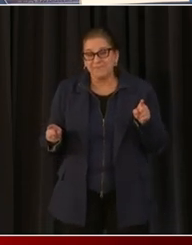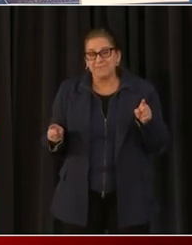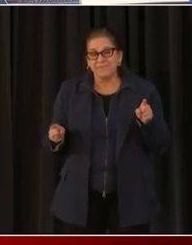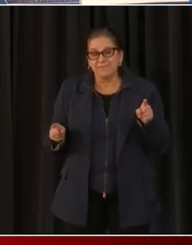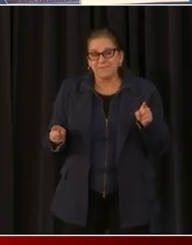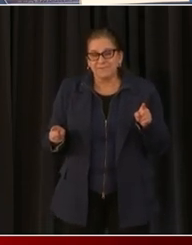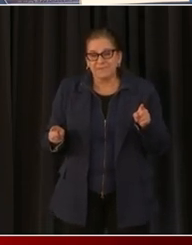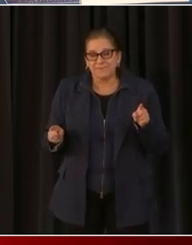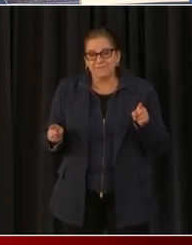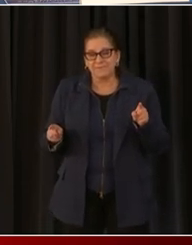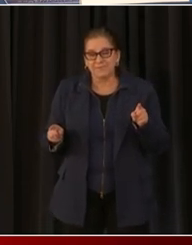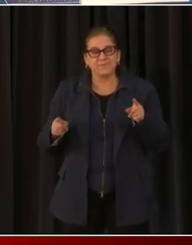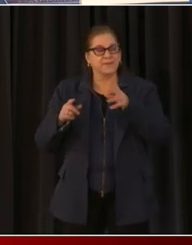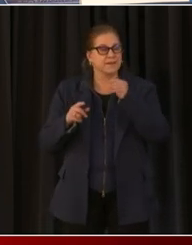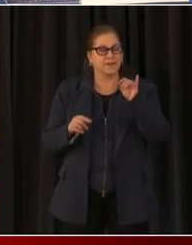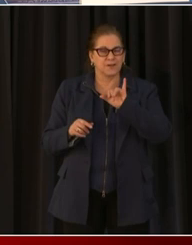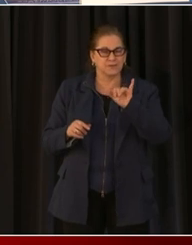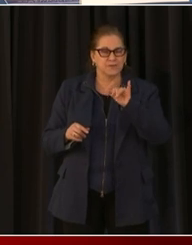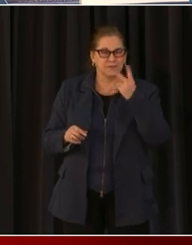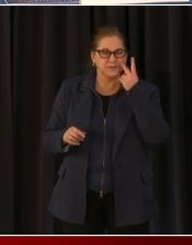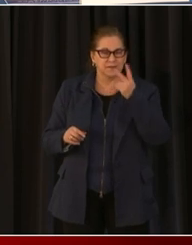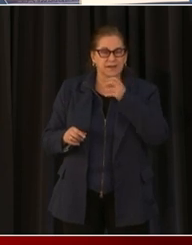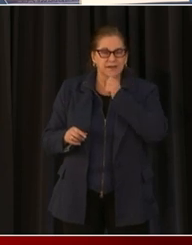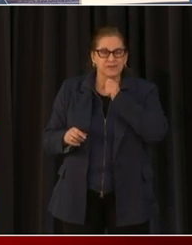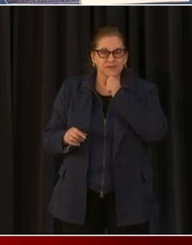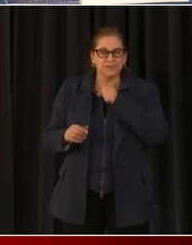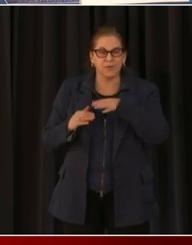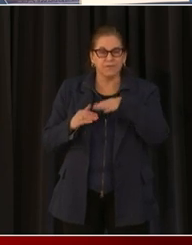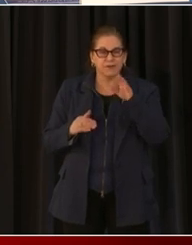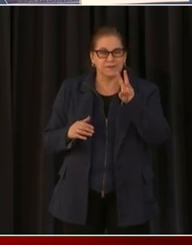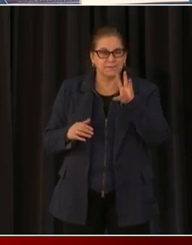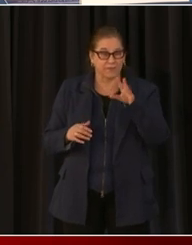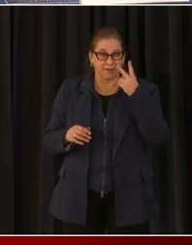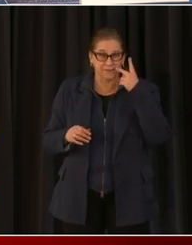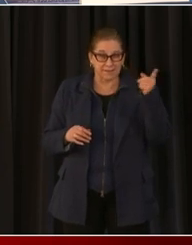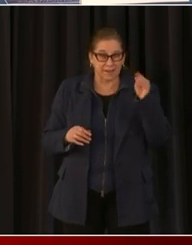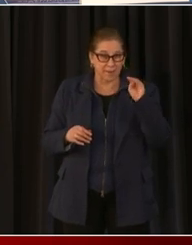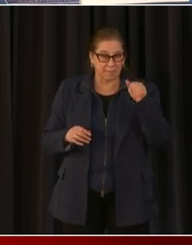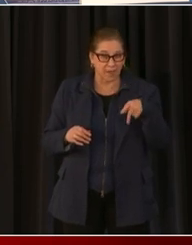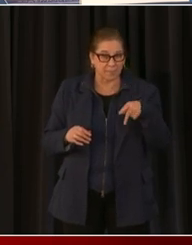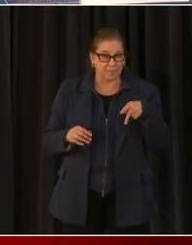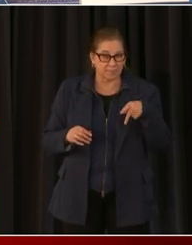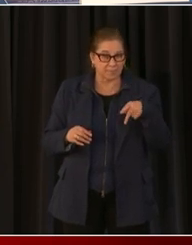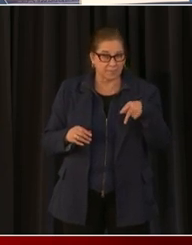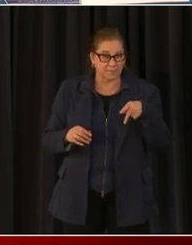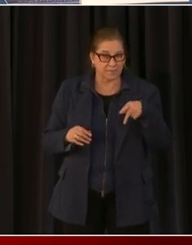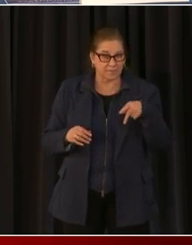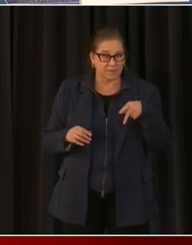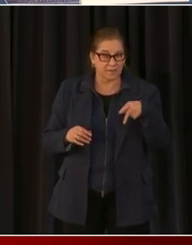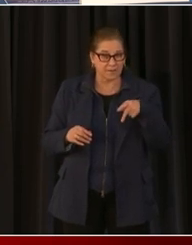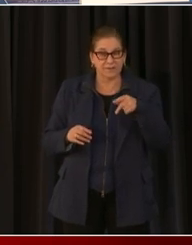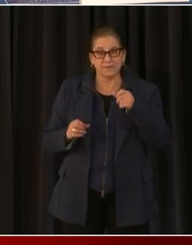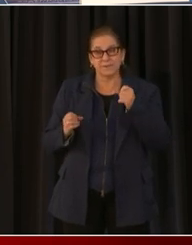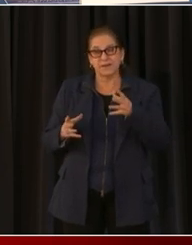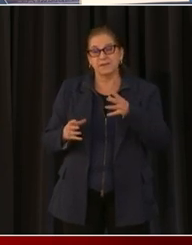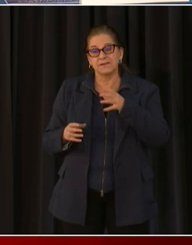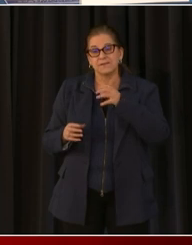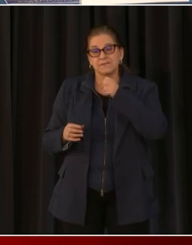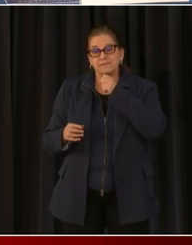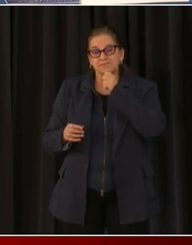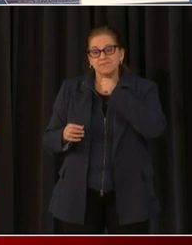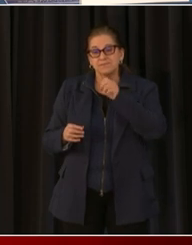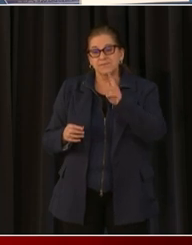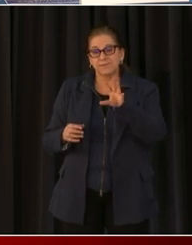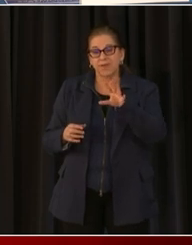individuals over the age of 65. We present this map because it's important to remember that all residents age 65 and older are not